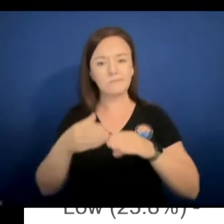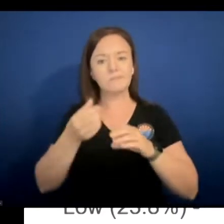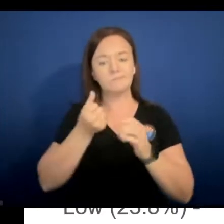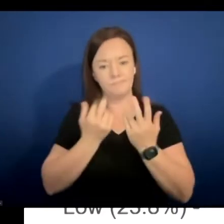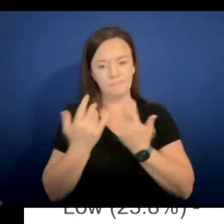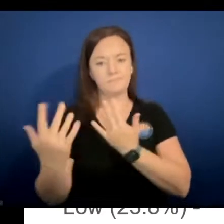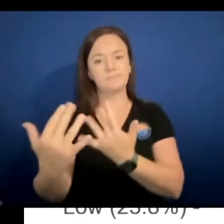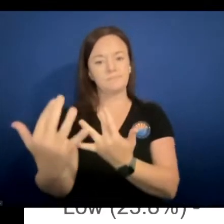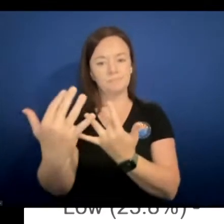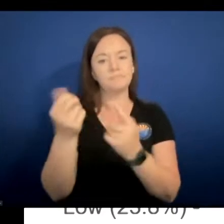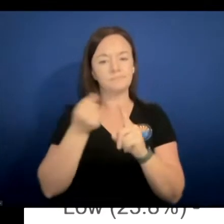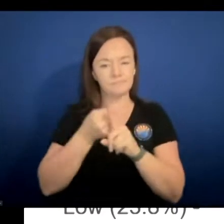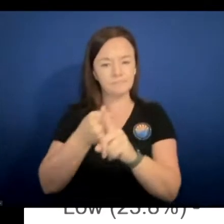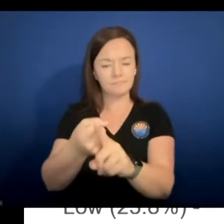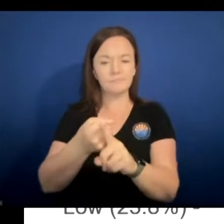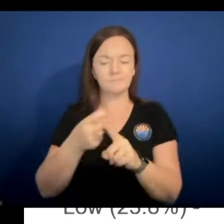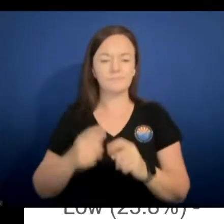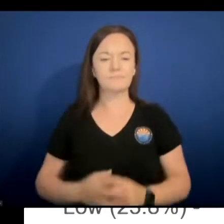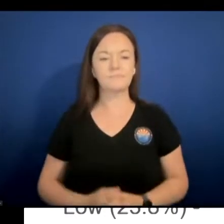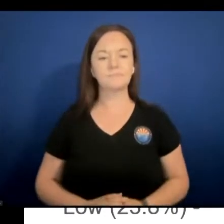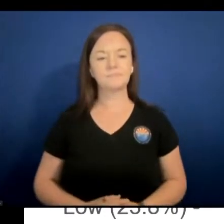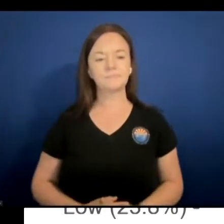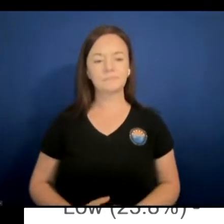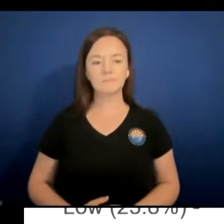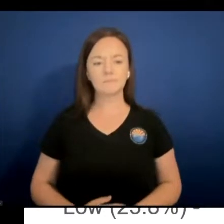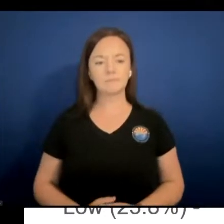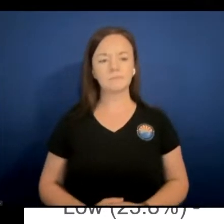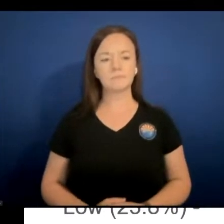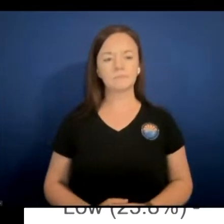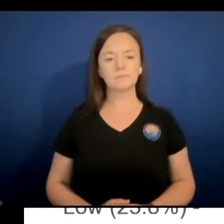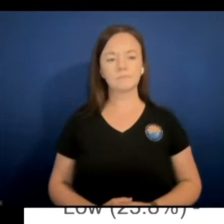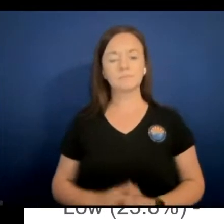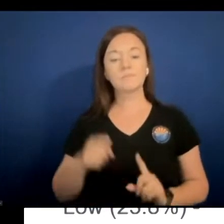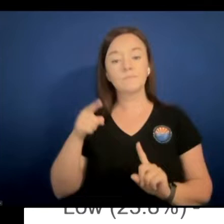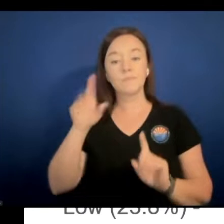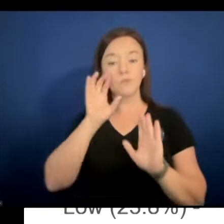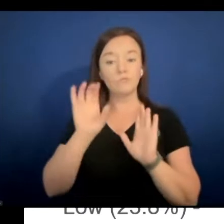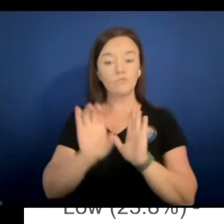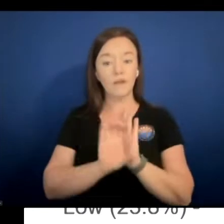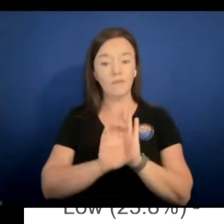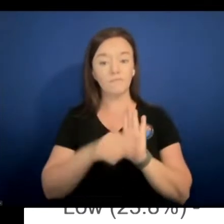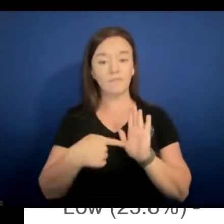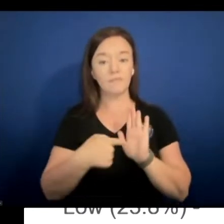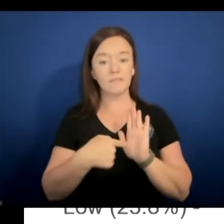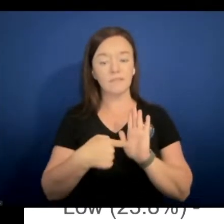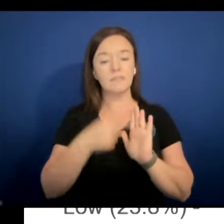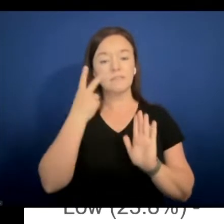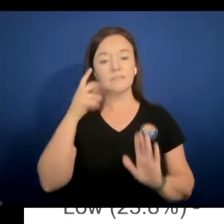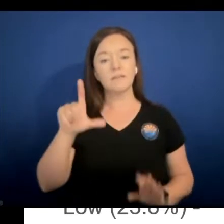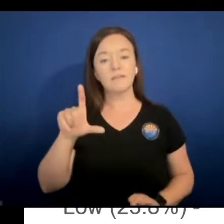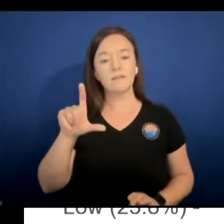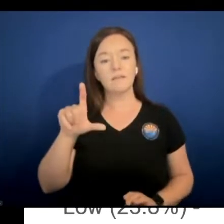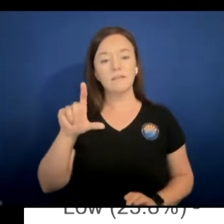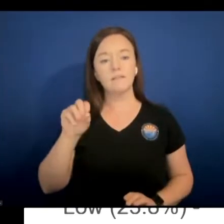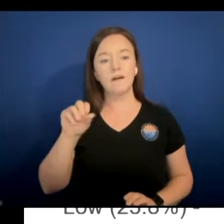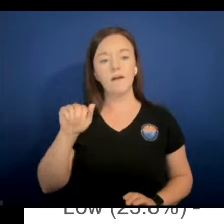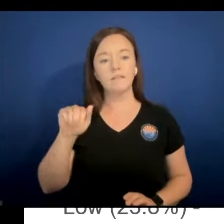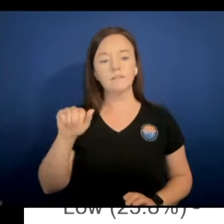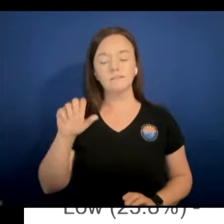major wildfire. In this particular graphic, we see the Las Conchas burn severity